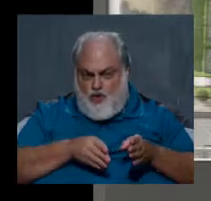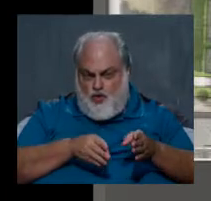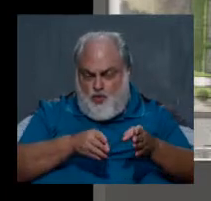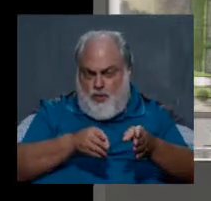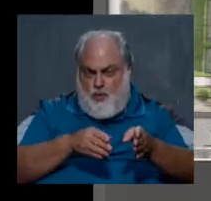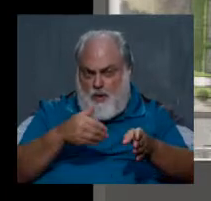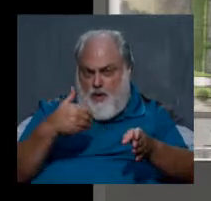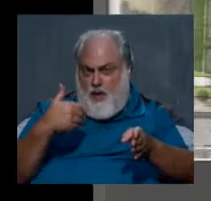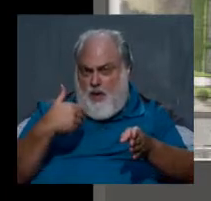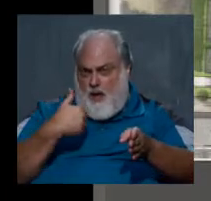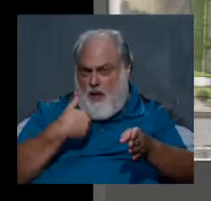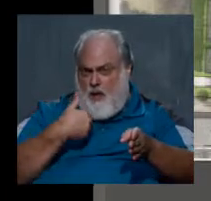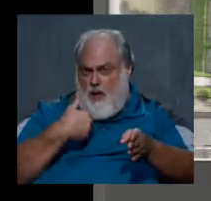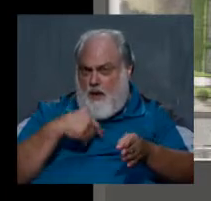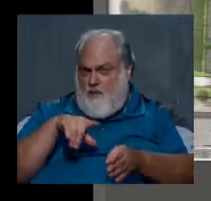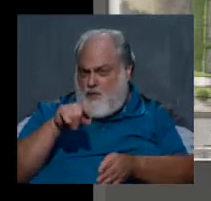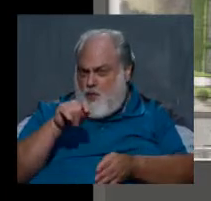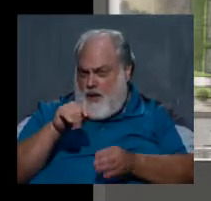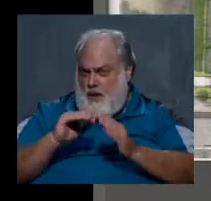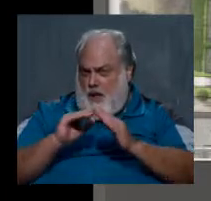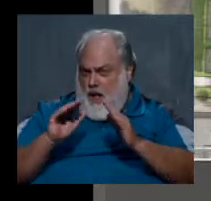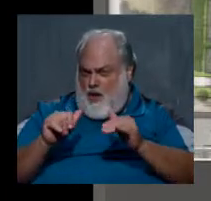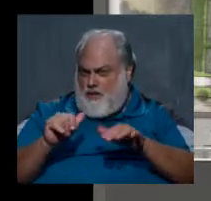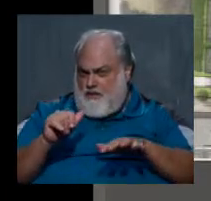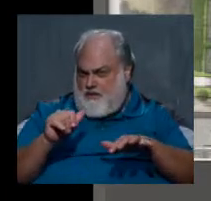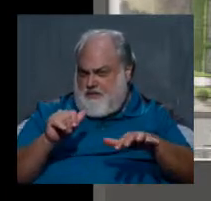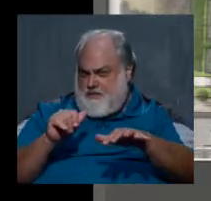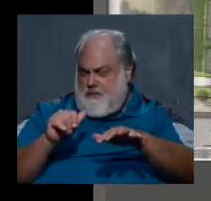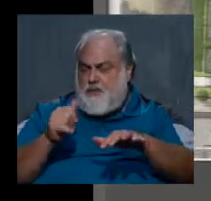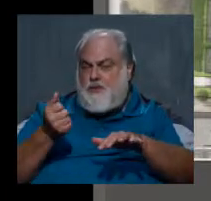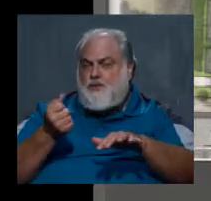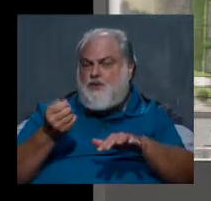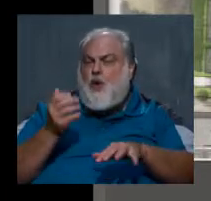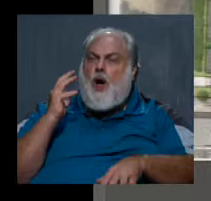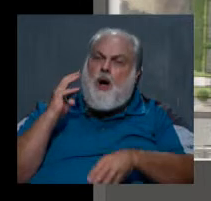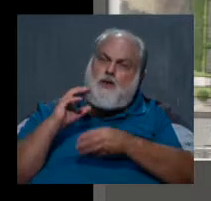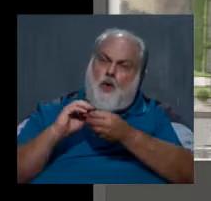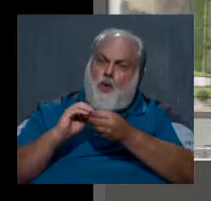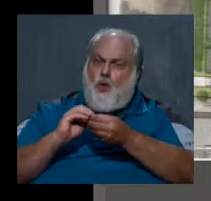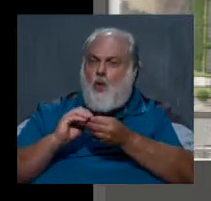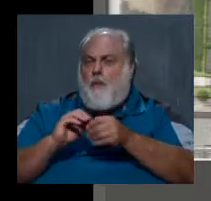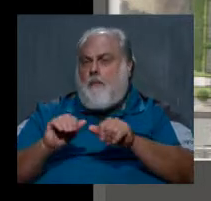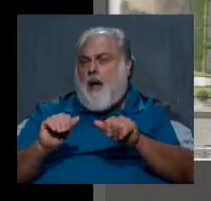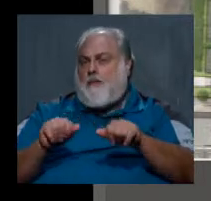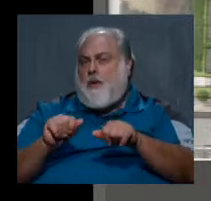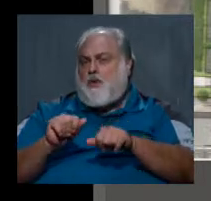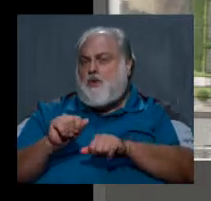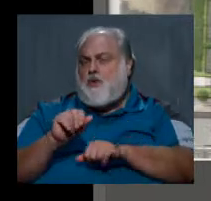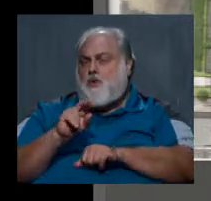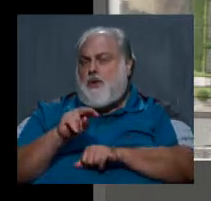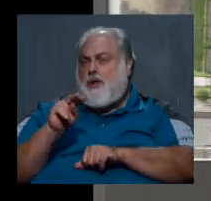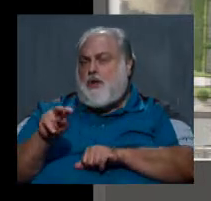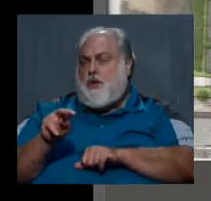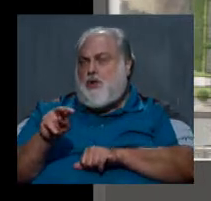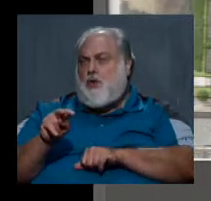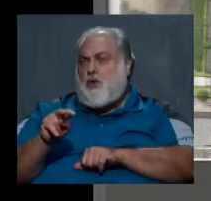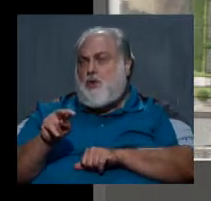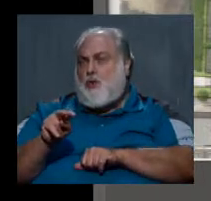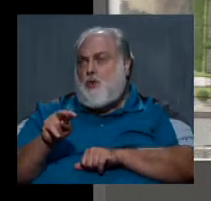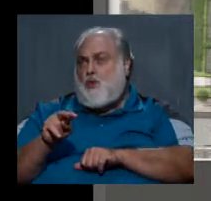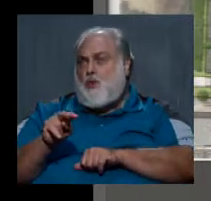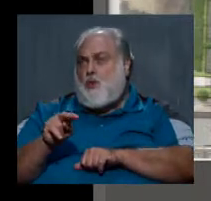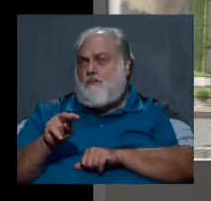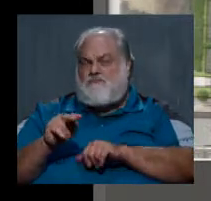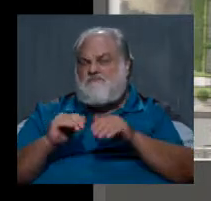will have 20 houses around it. Okay. So we're looking at around maybe 22 to less